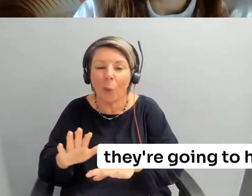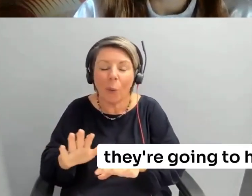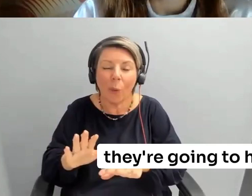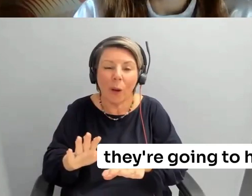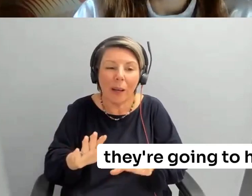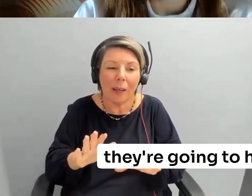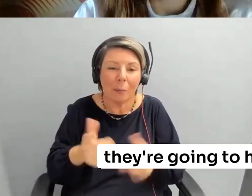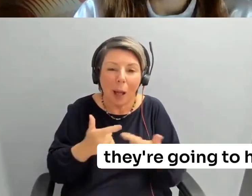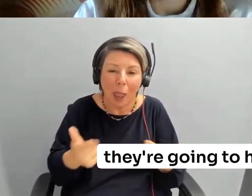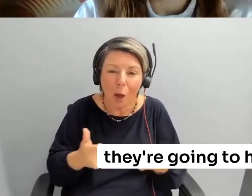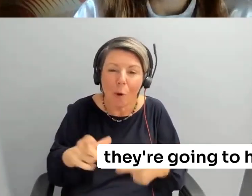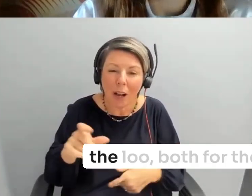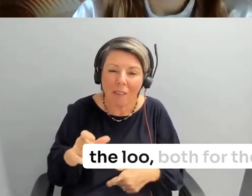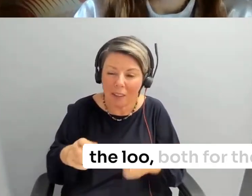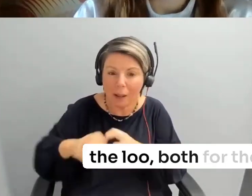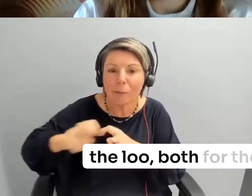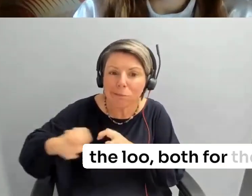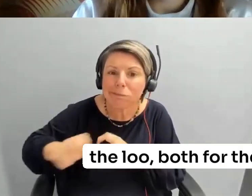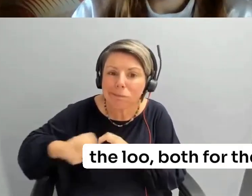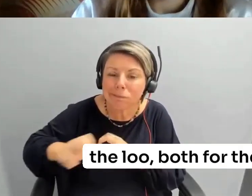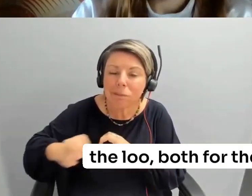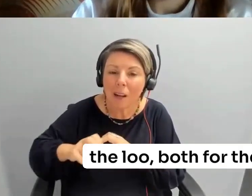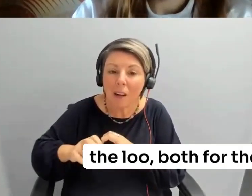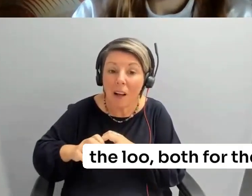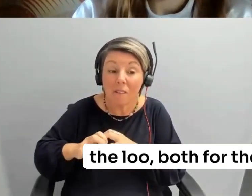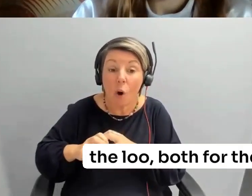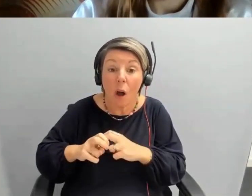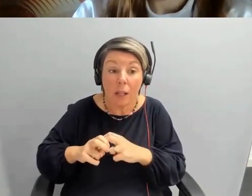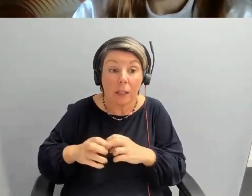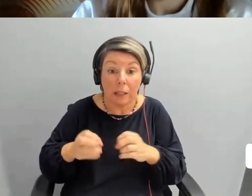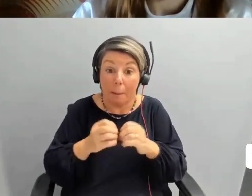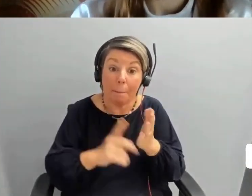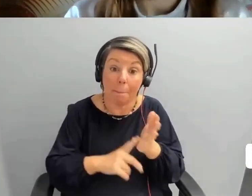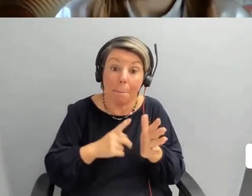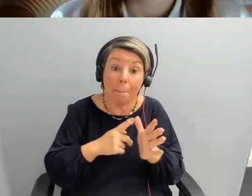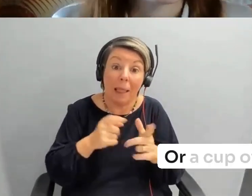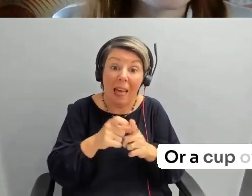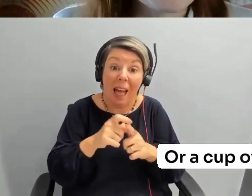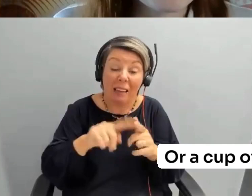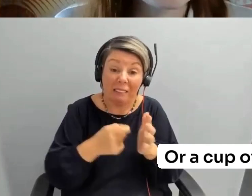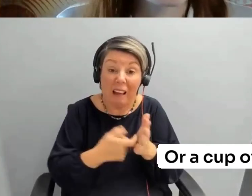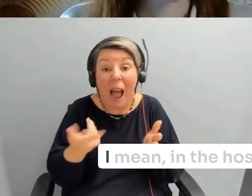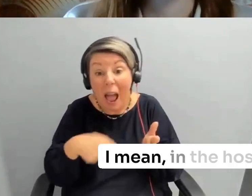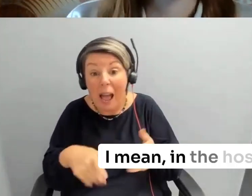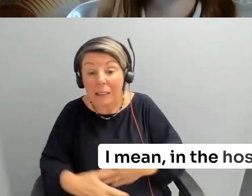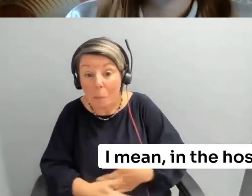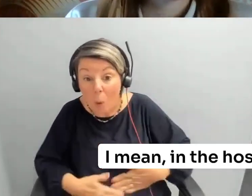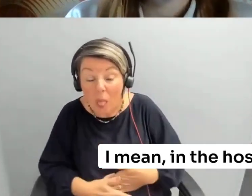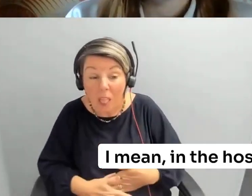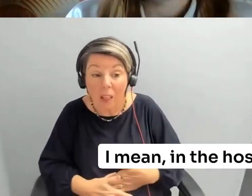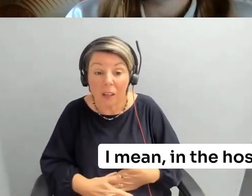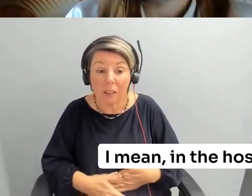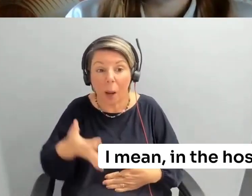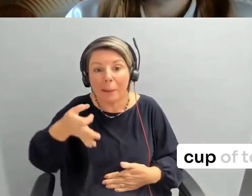lot more visits to the loo, both for the bladder and the bowel. Yeah. Or a cup of tea every hour. I mean, in the